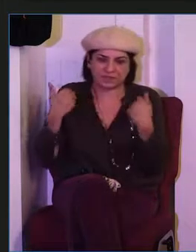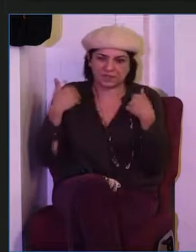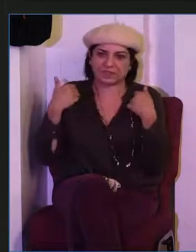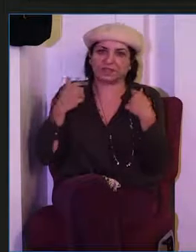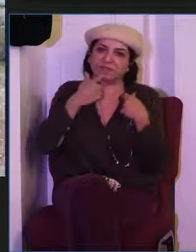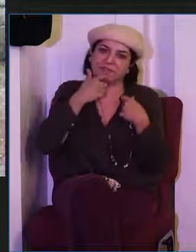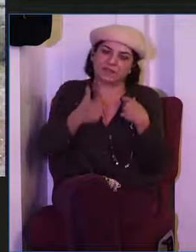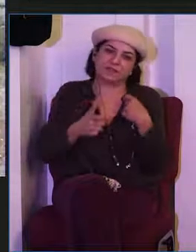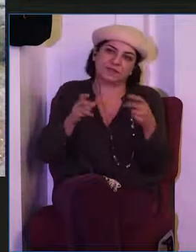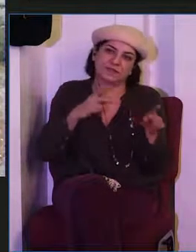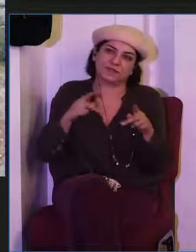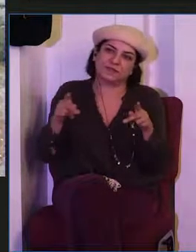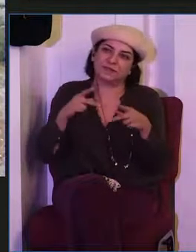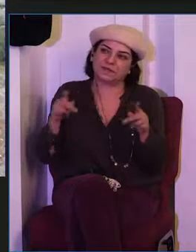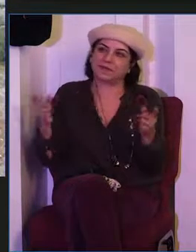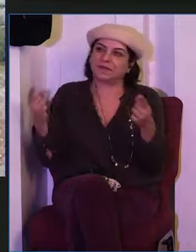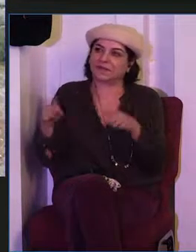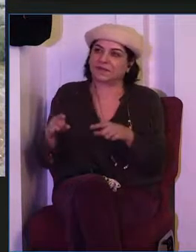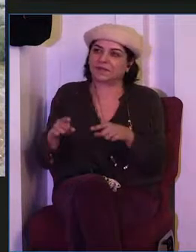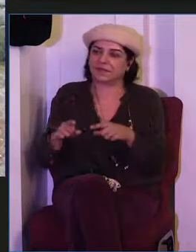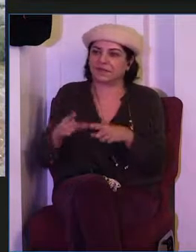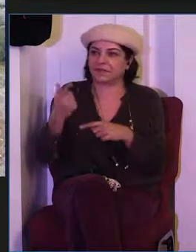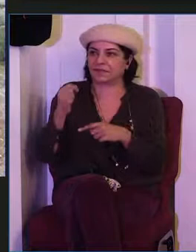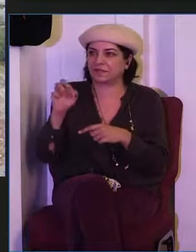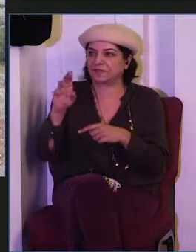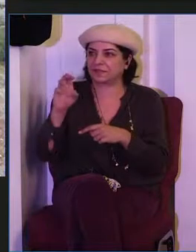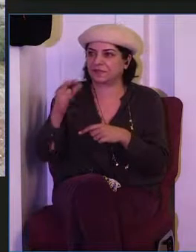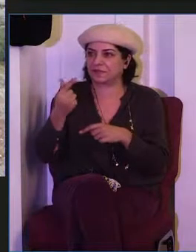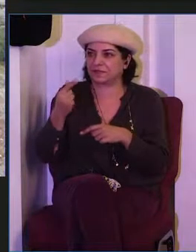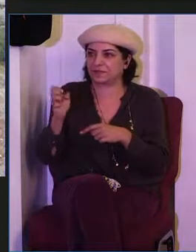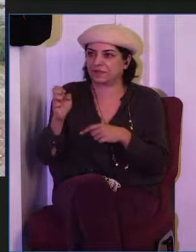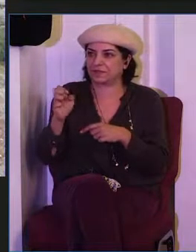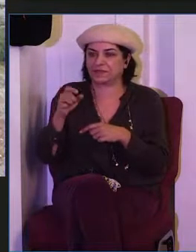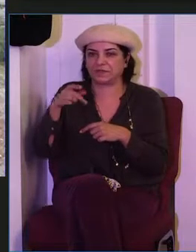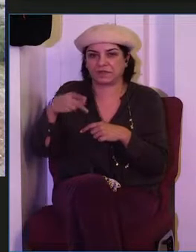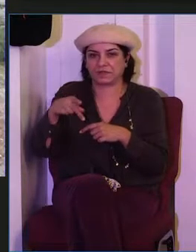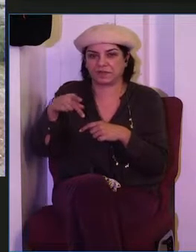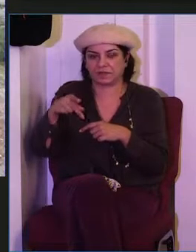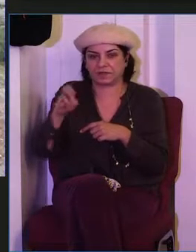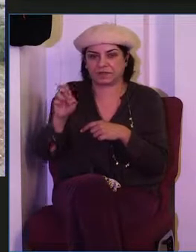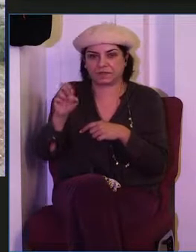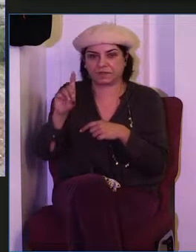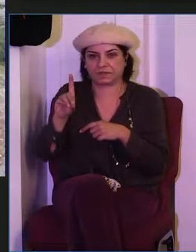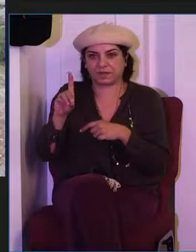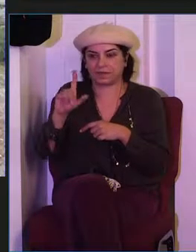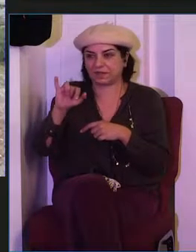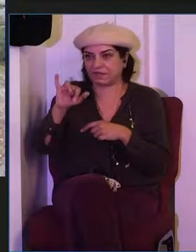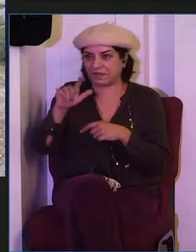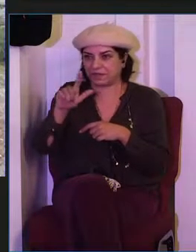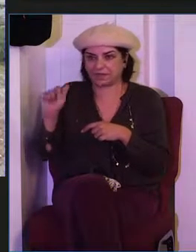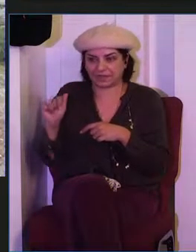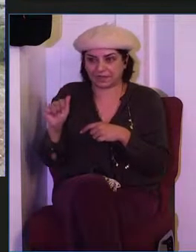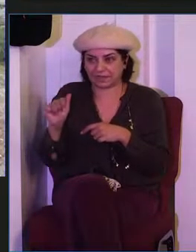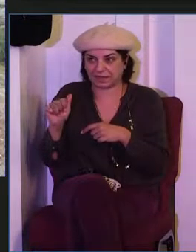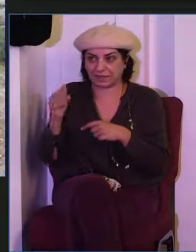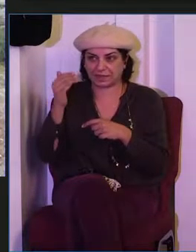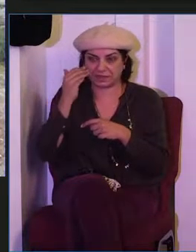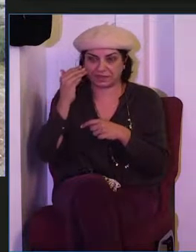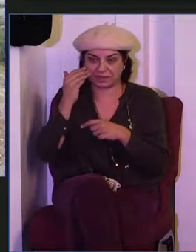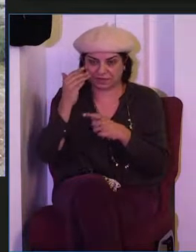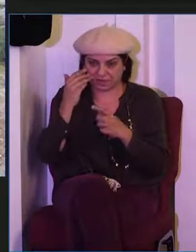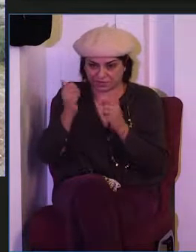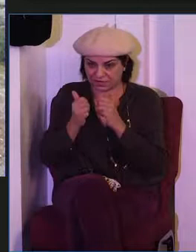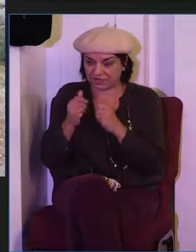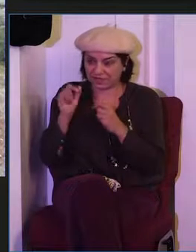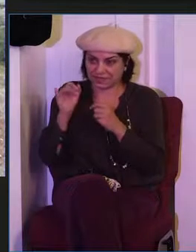We also have George Padilla. Most of you that have been around for a while, you know George and the blessing that he is.